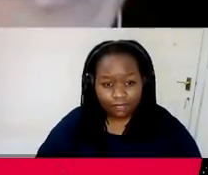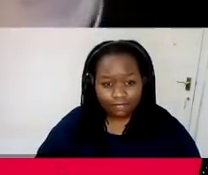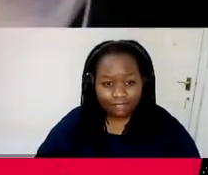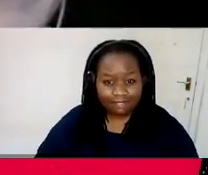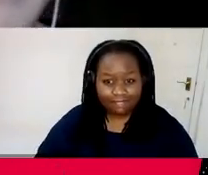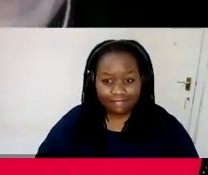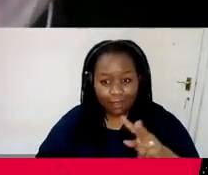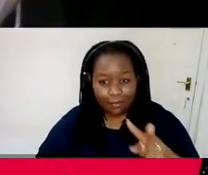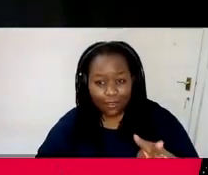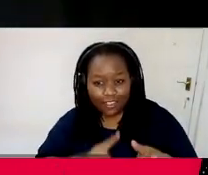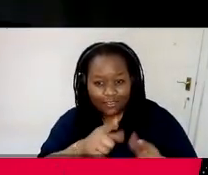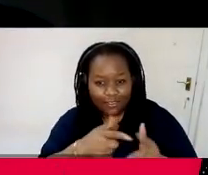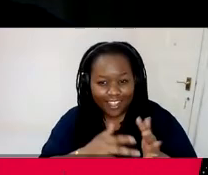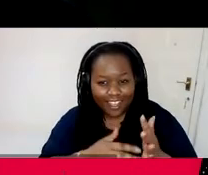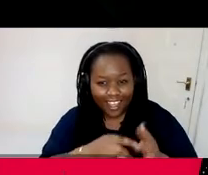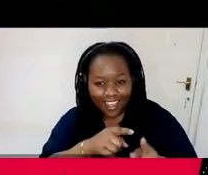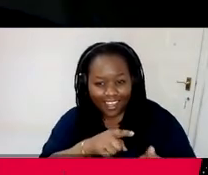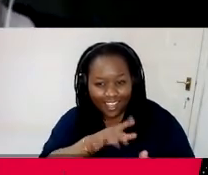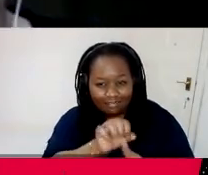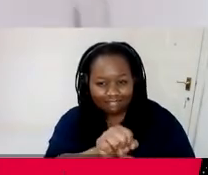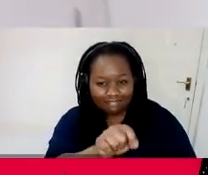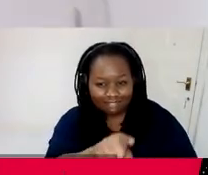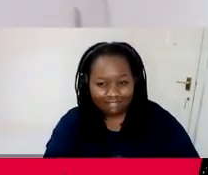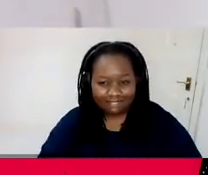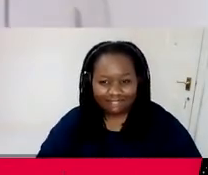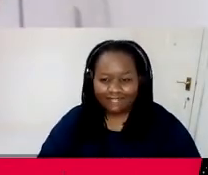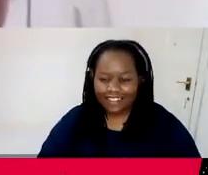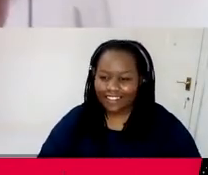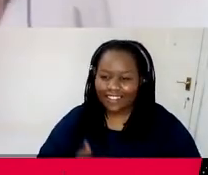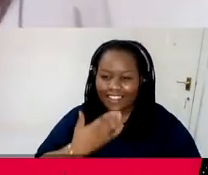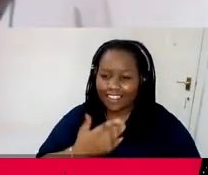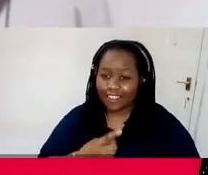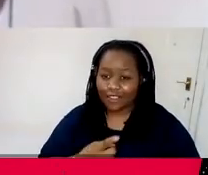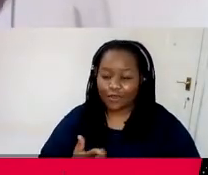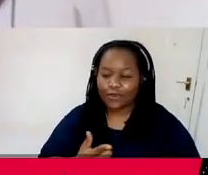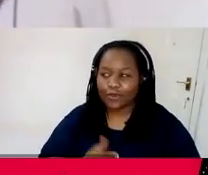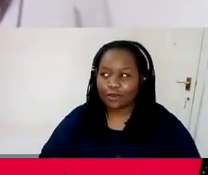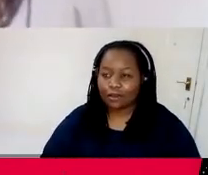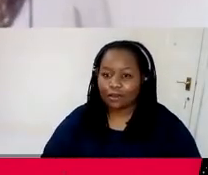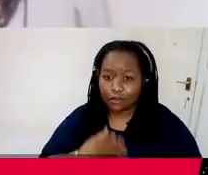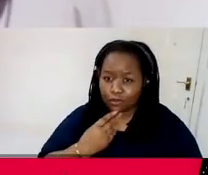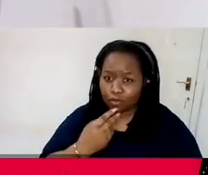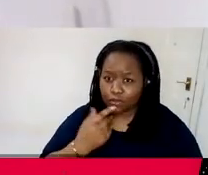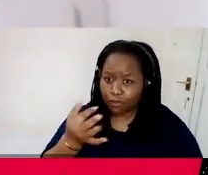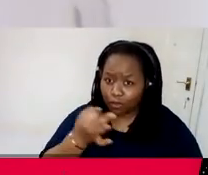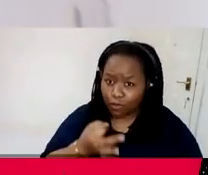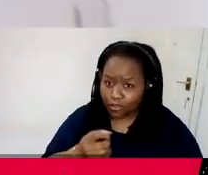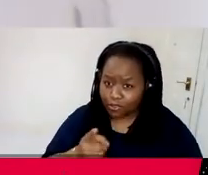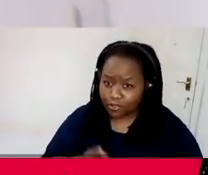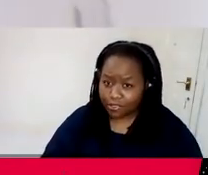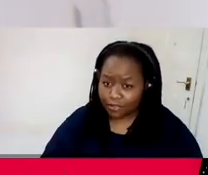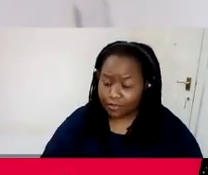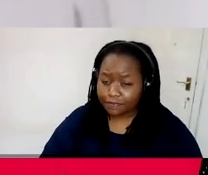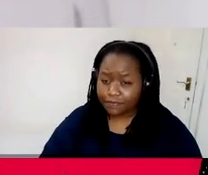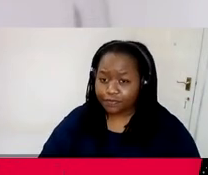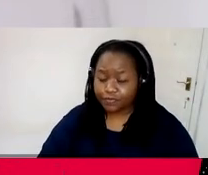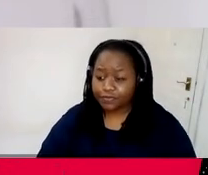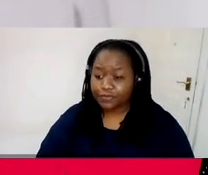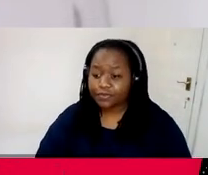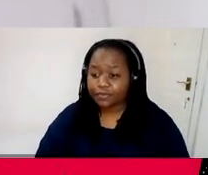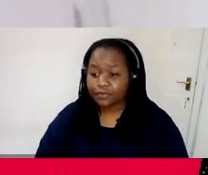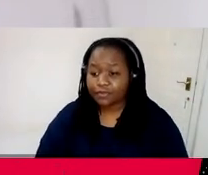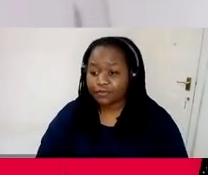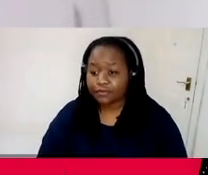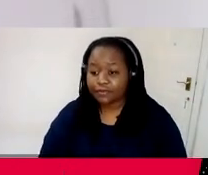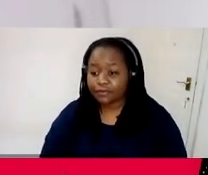say that freedom of information is a really useful tool, but one not without its problems. It's a